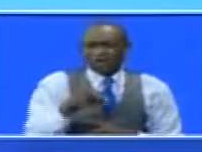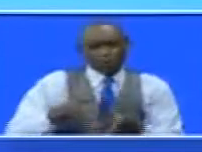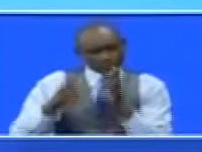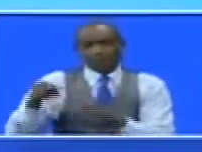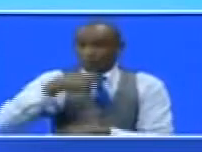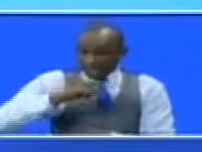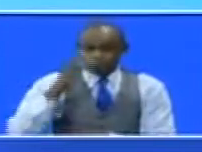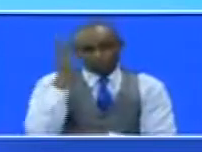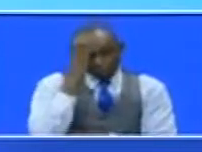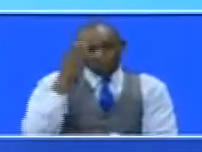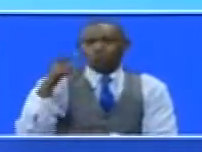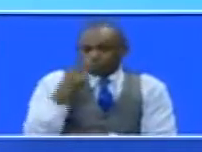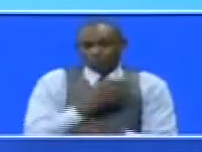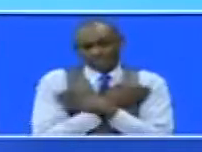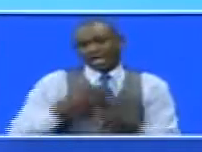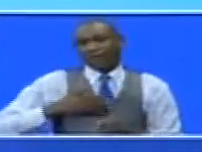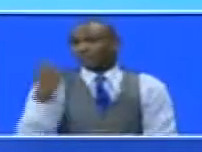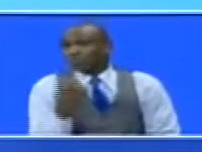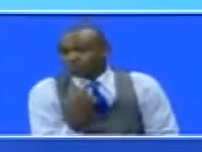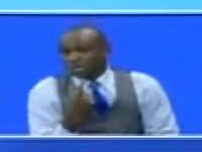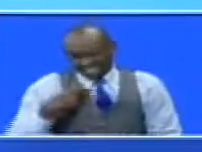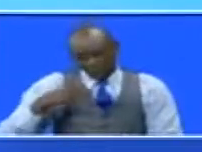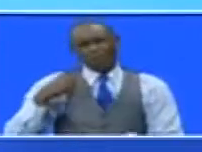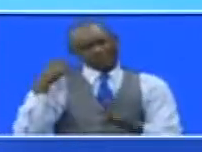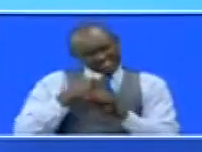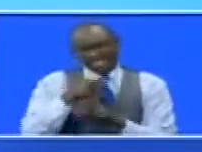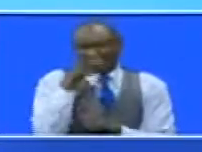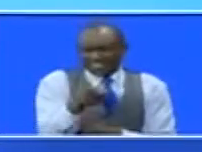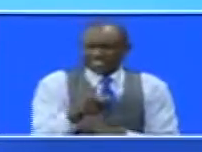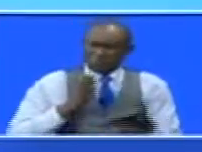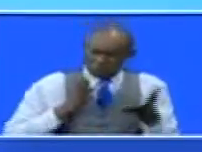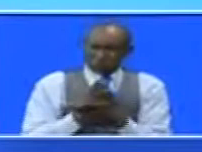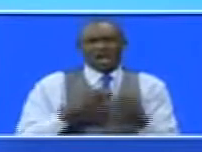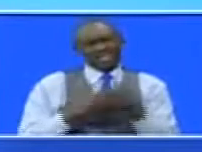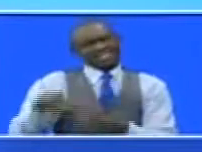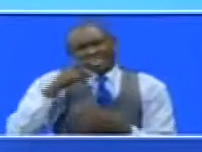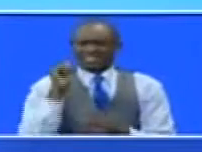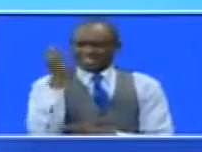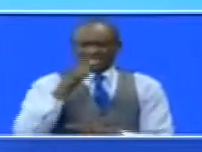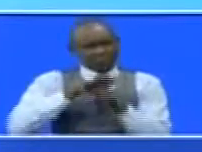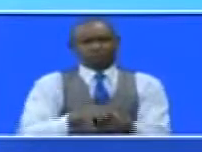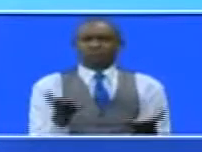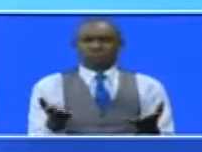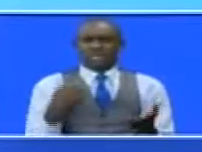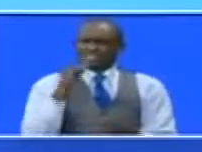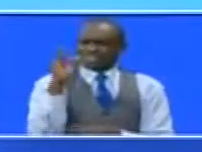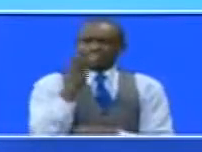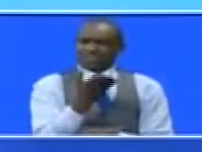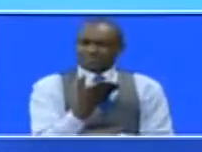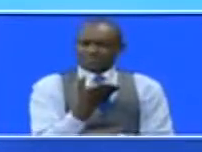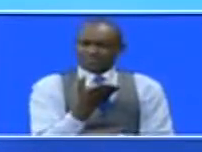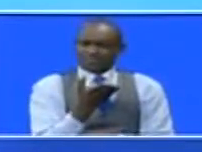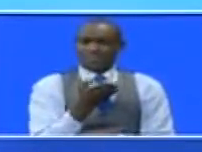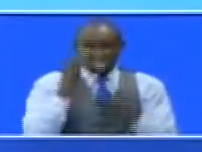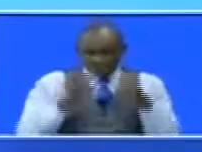opportunity for us to know who our friends are. We are fighting an injustice being committed to Kenyans and the ICC. If